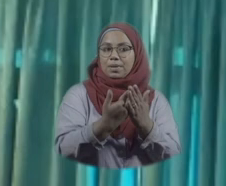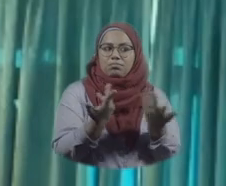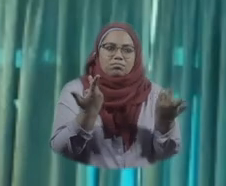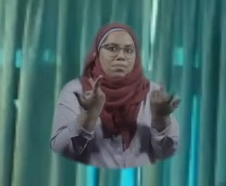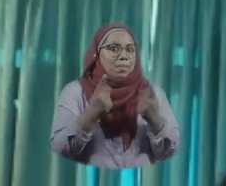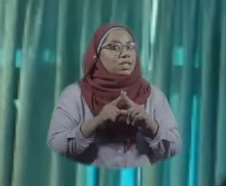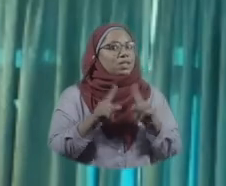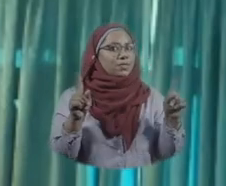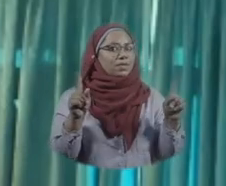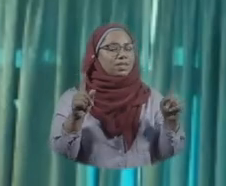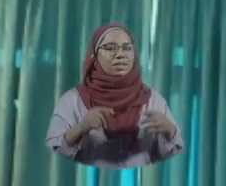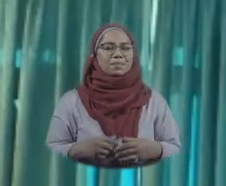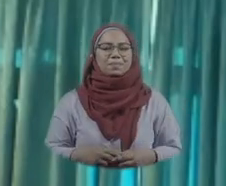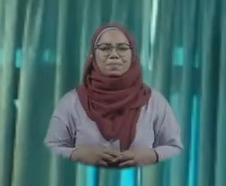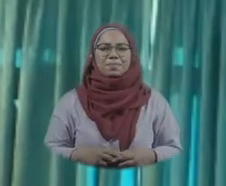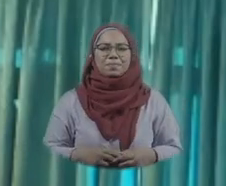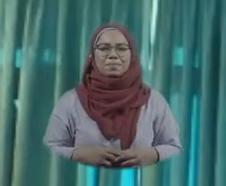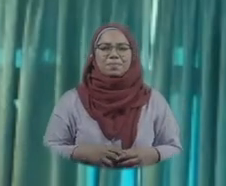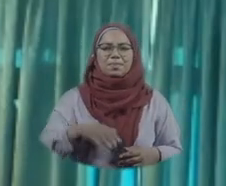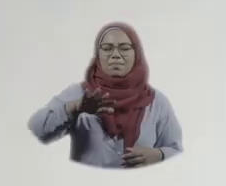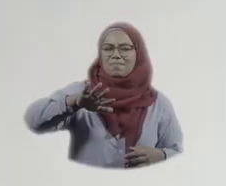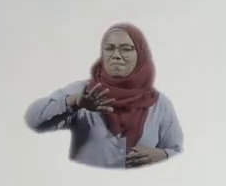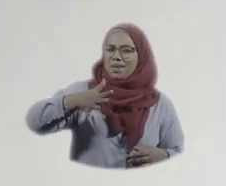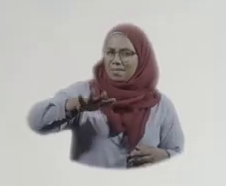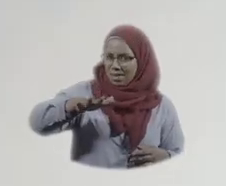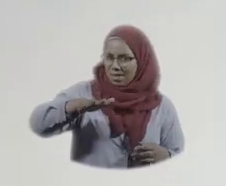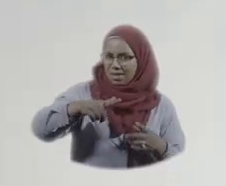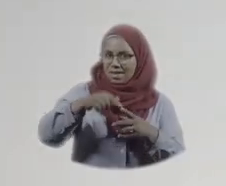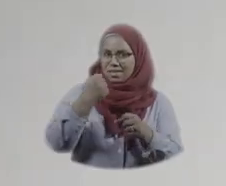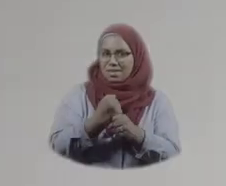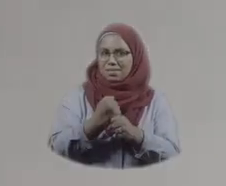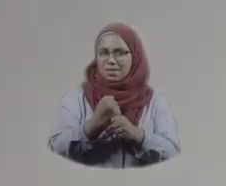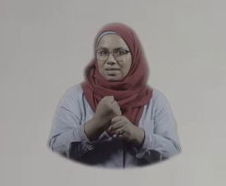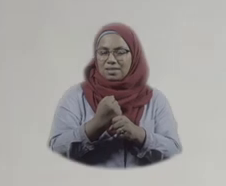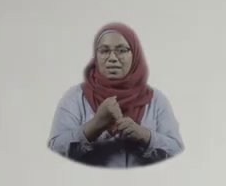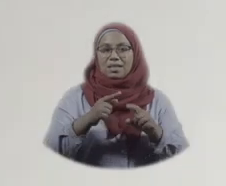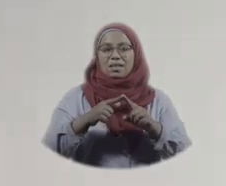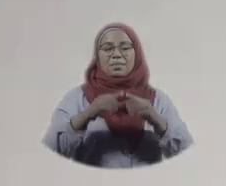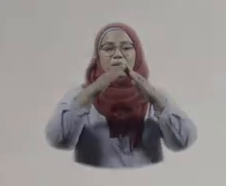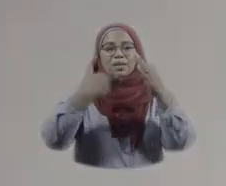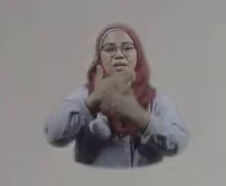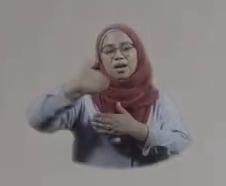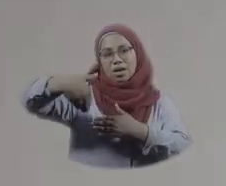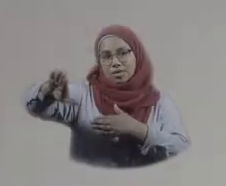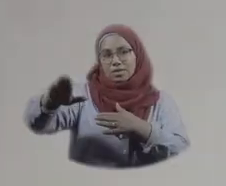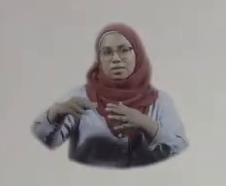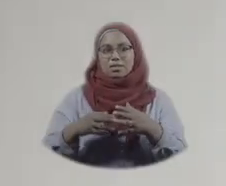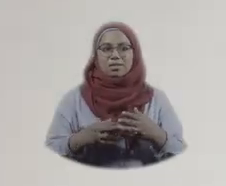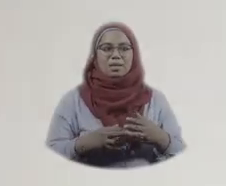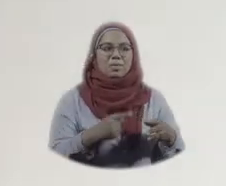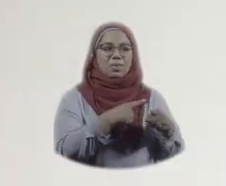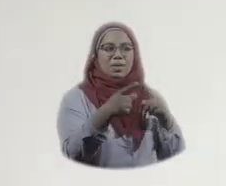Nama, I would have had a different outcome. Maybe like small things like going out